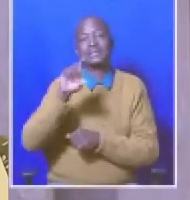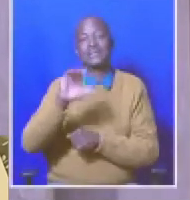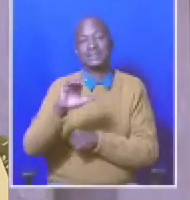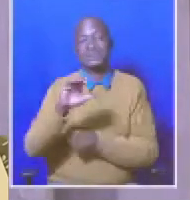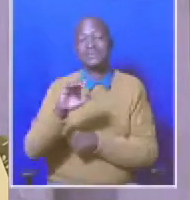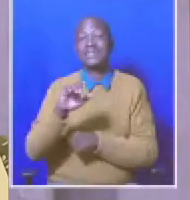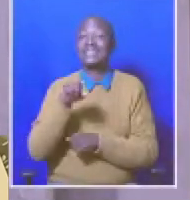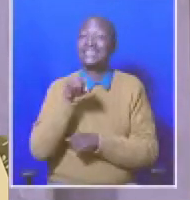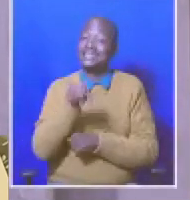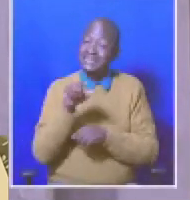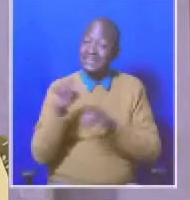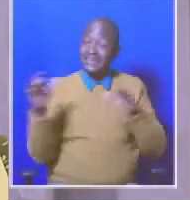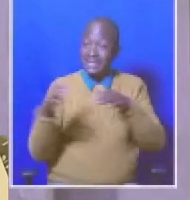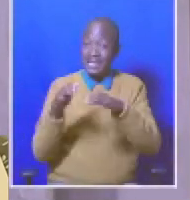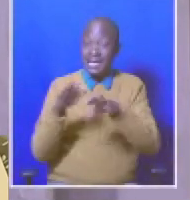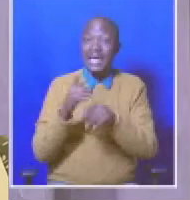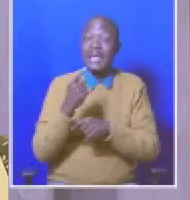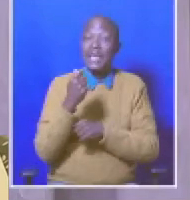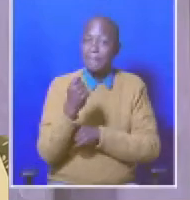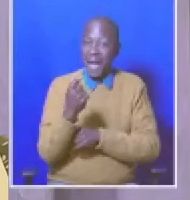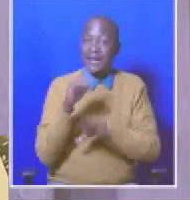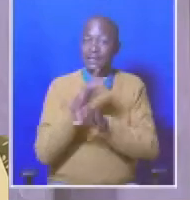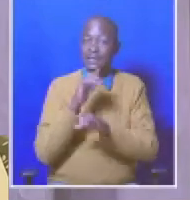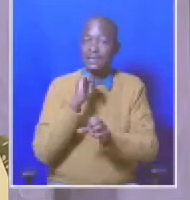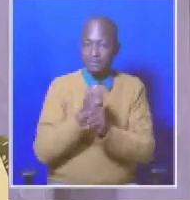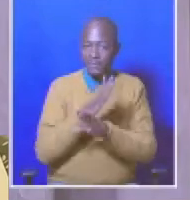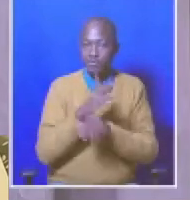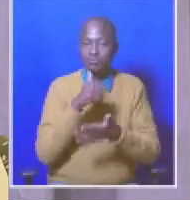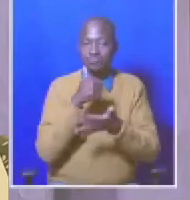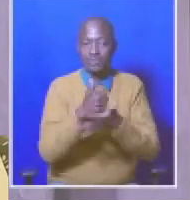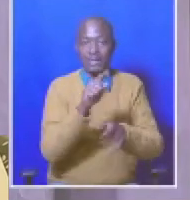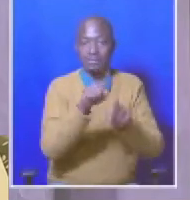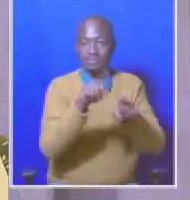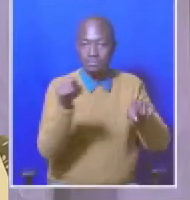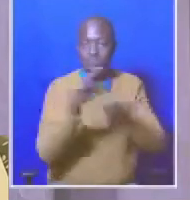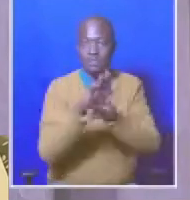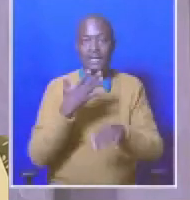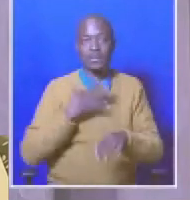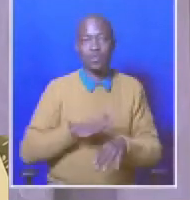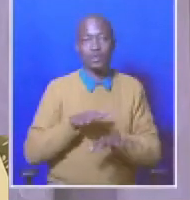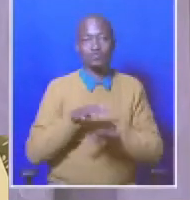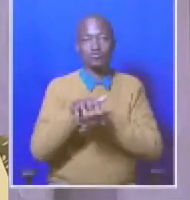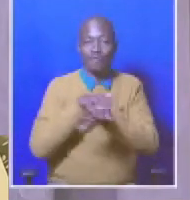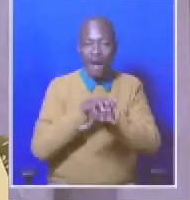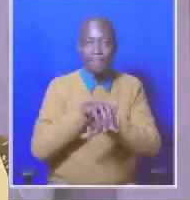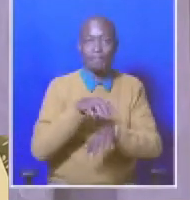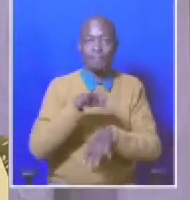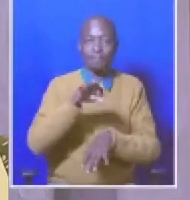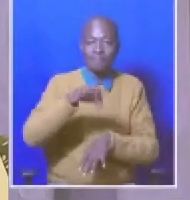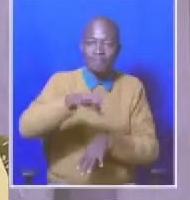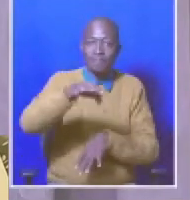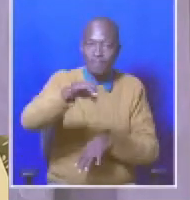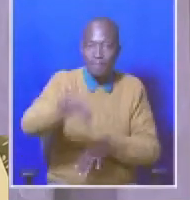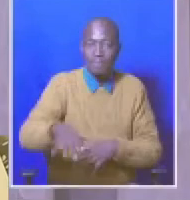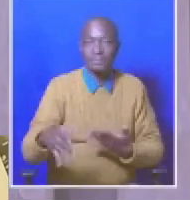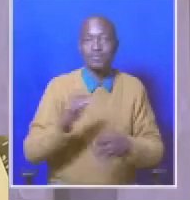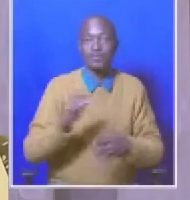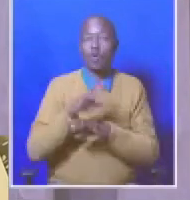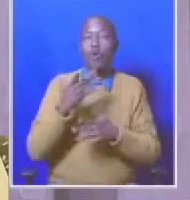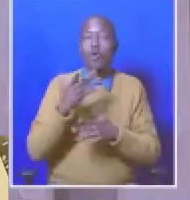Iy'mali lezo ezenzela ukuthi zinede laba abafuna ukulima. Noma abomama,